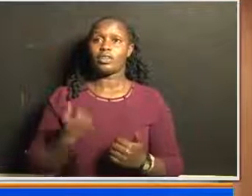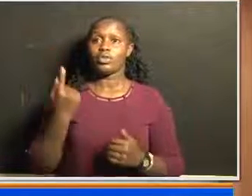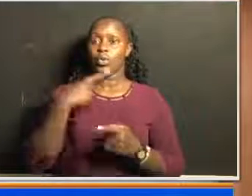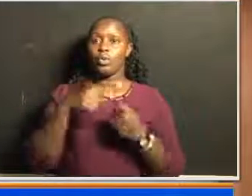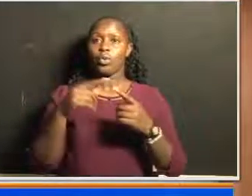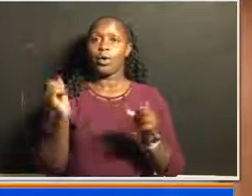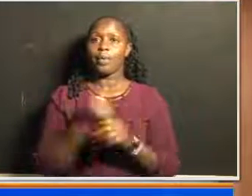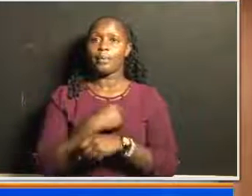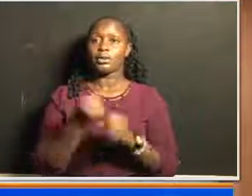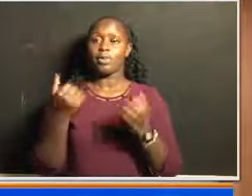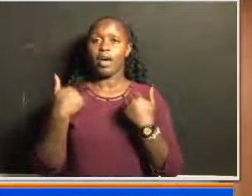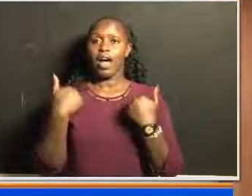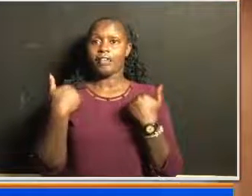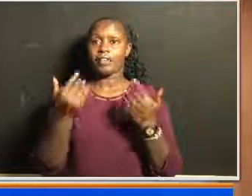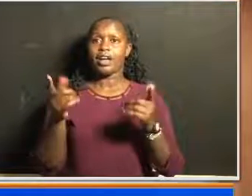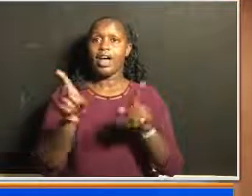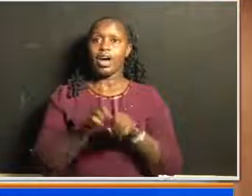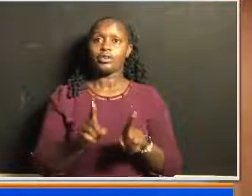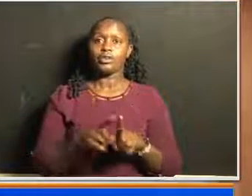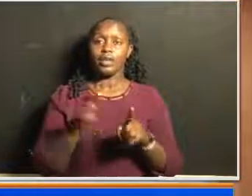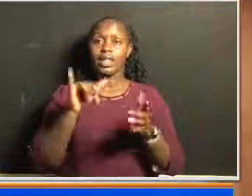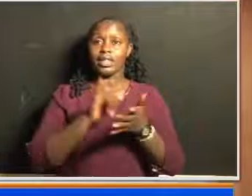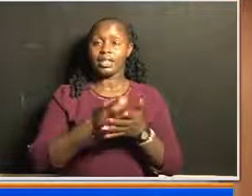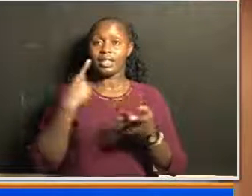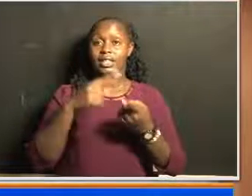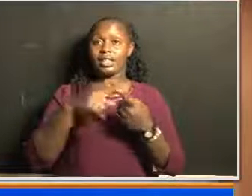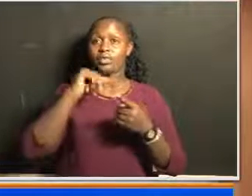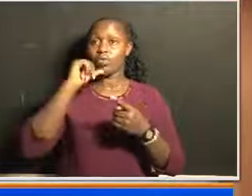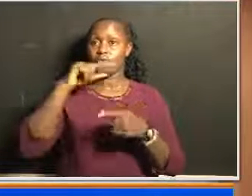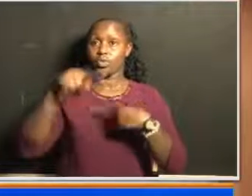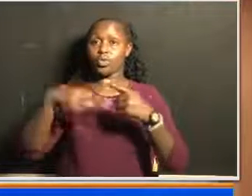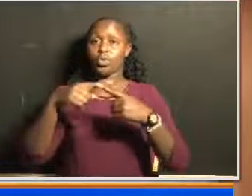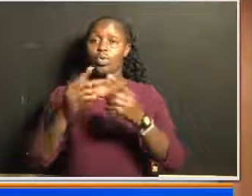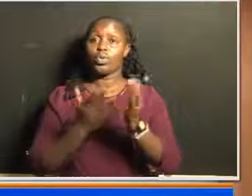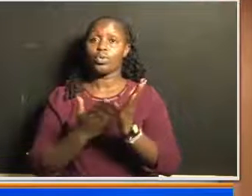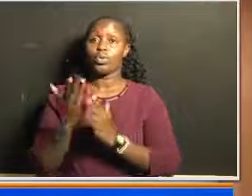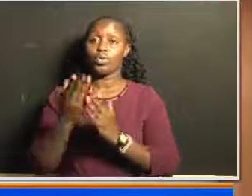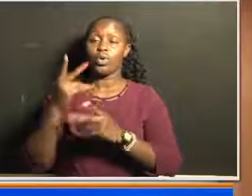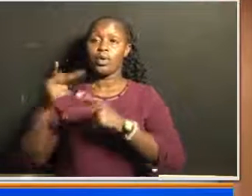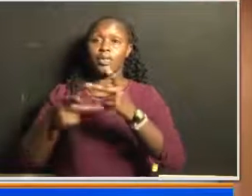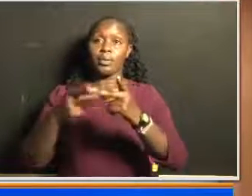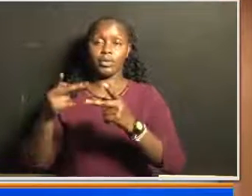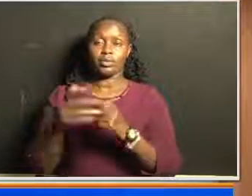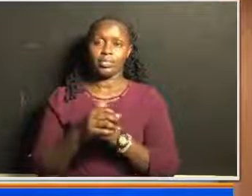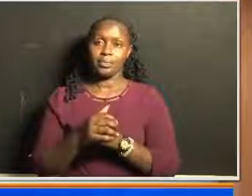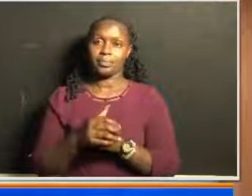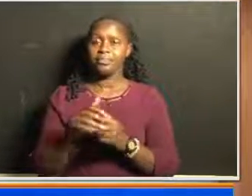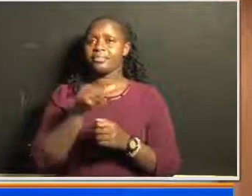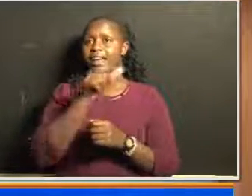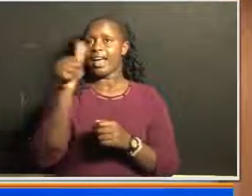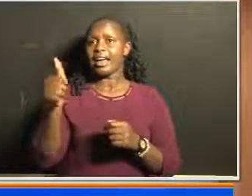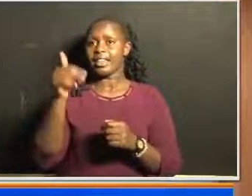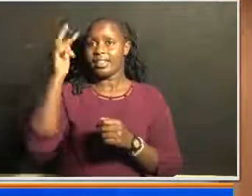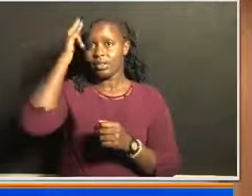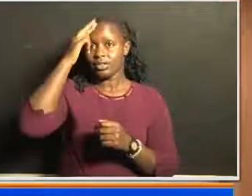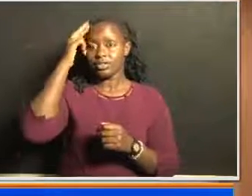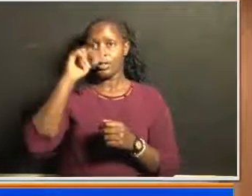and therefore they don't undergo that process we are calling ovulation. The other broad cause is something